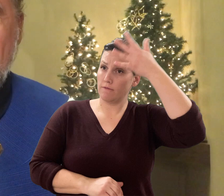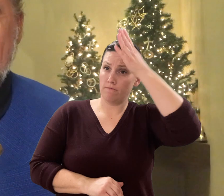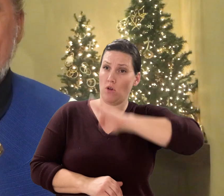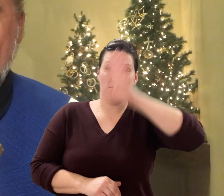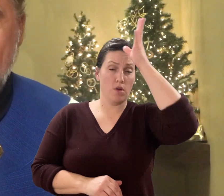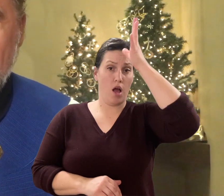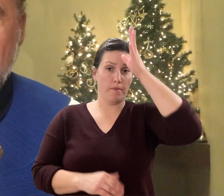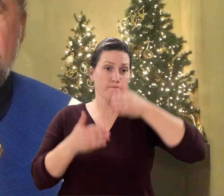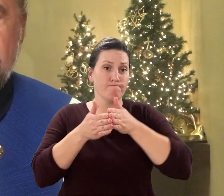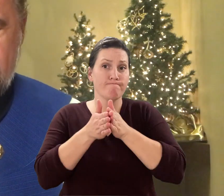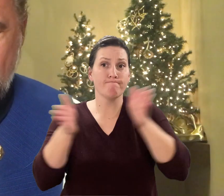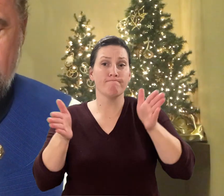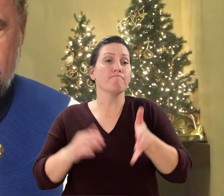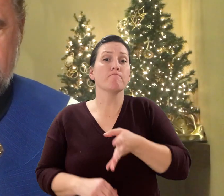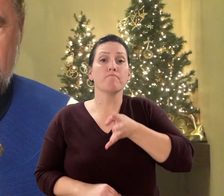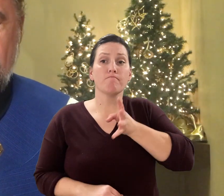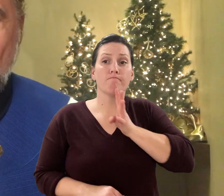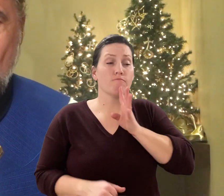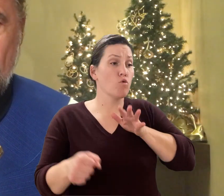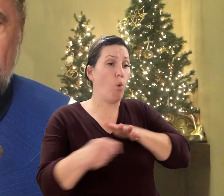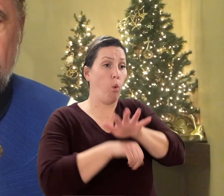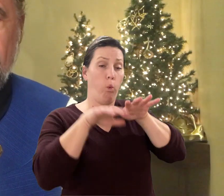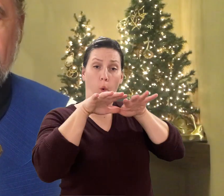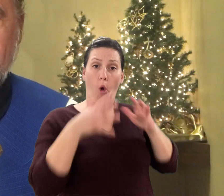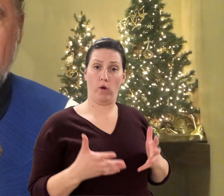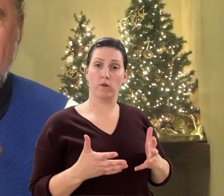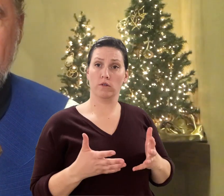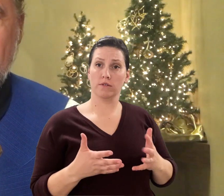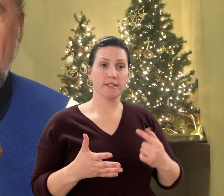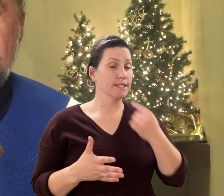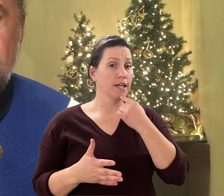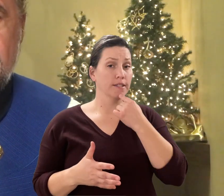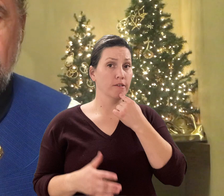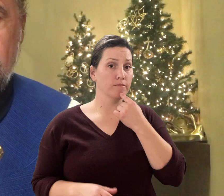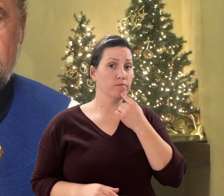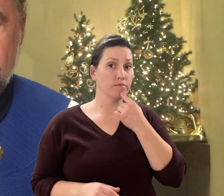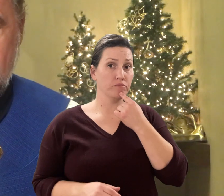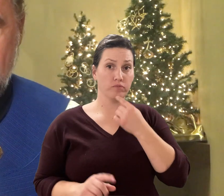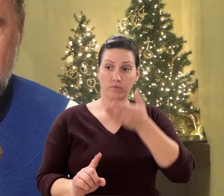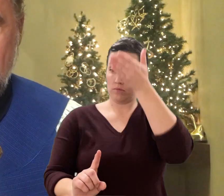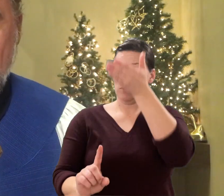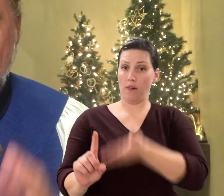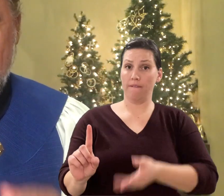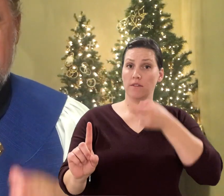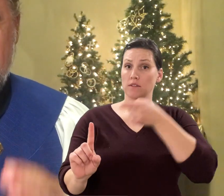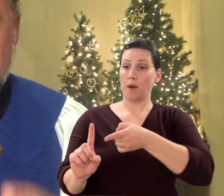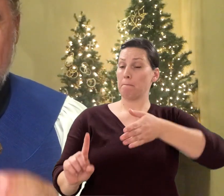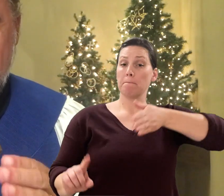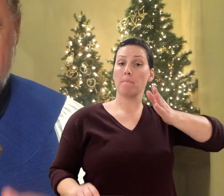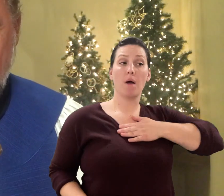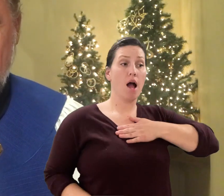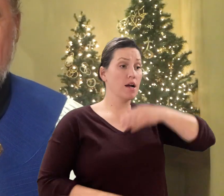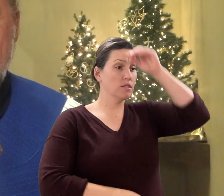God the Father publicly speaks to the world, and he testifies, "This